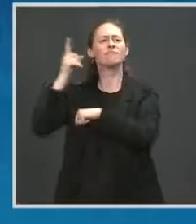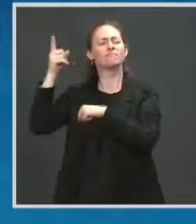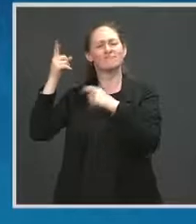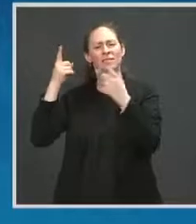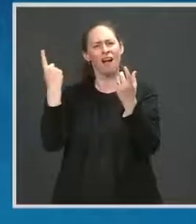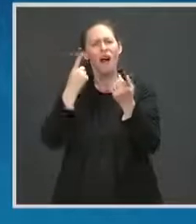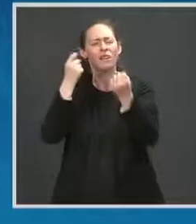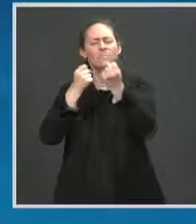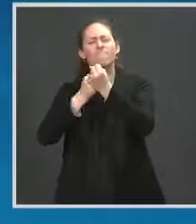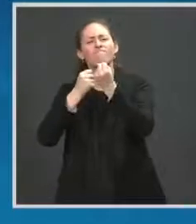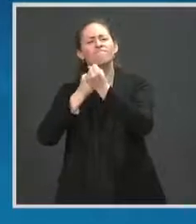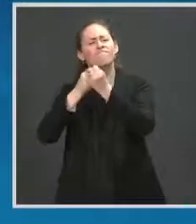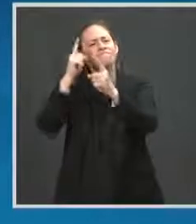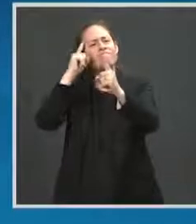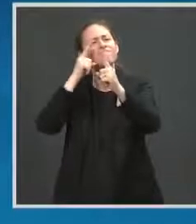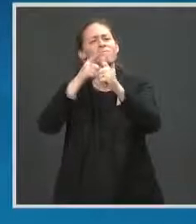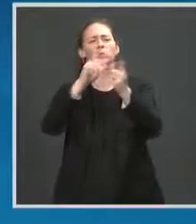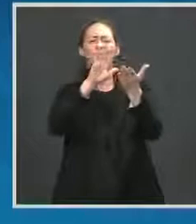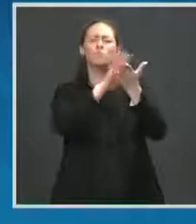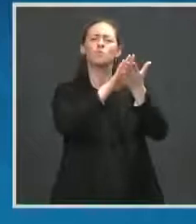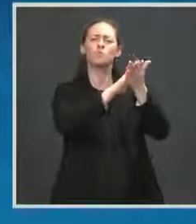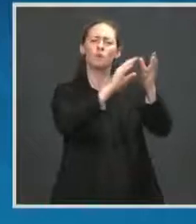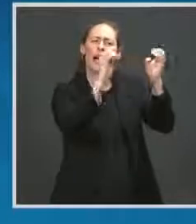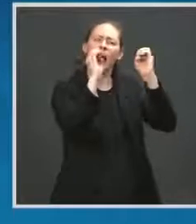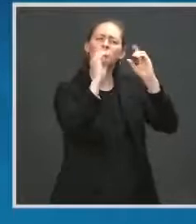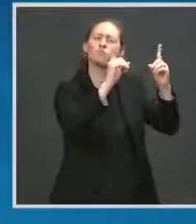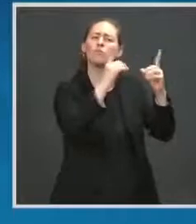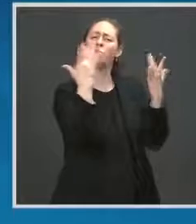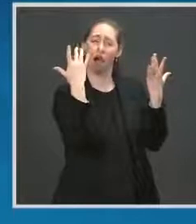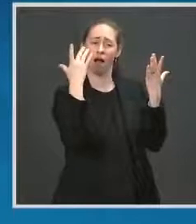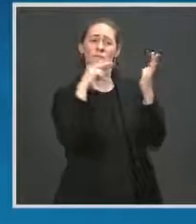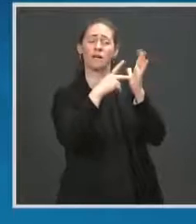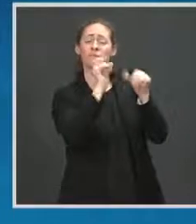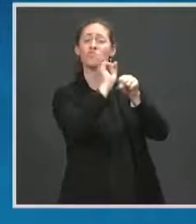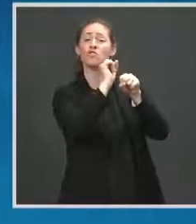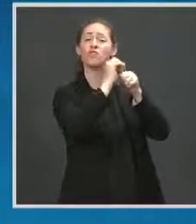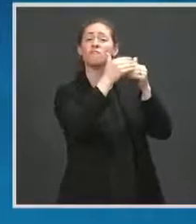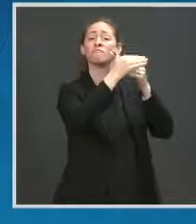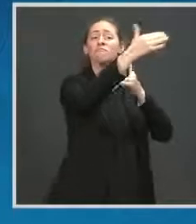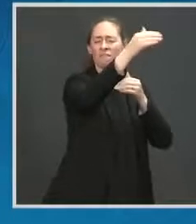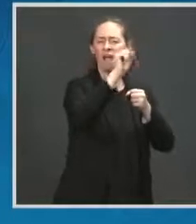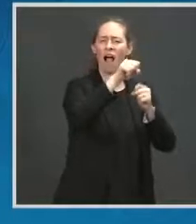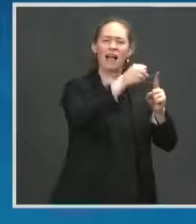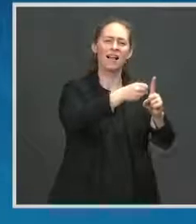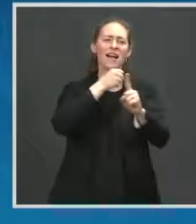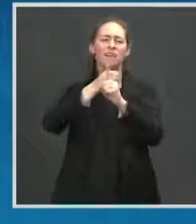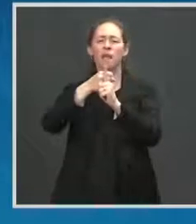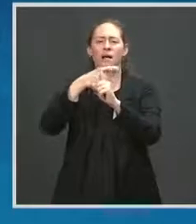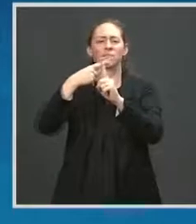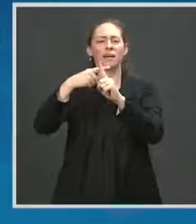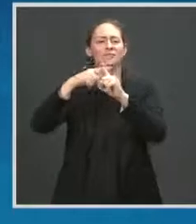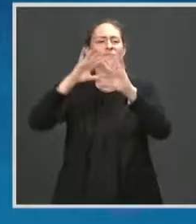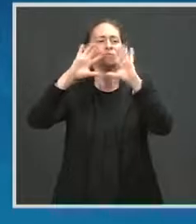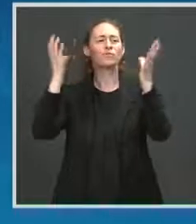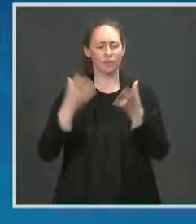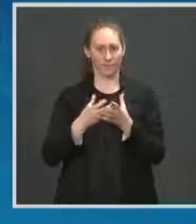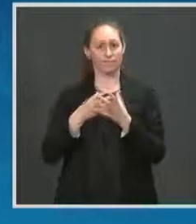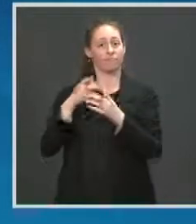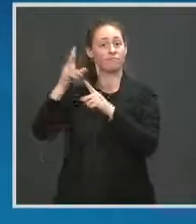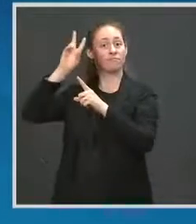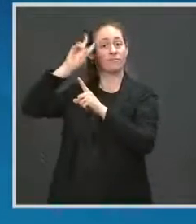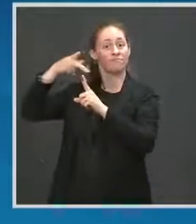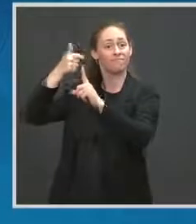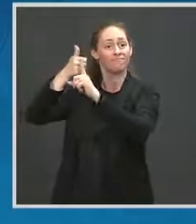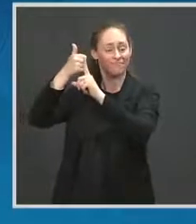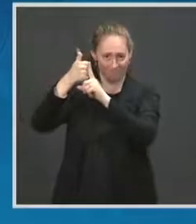community and world in positive ways. Vice President Harris attended law school and then entered into serving